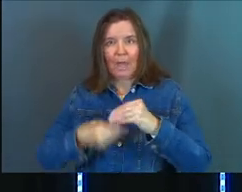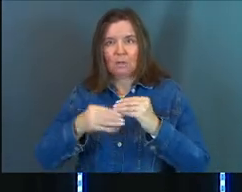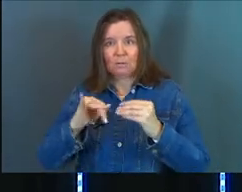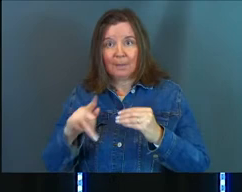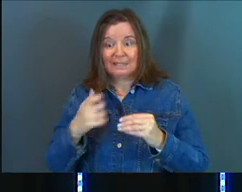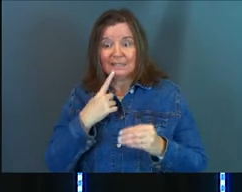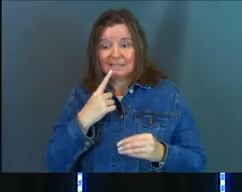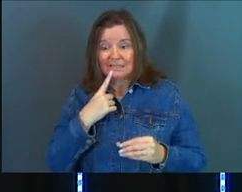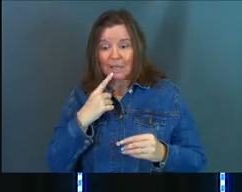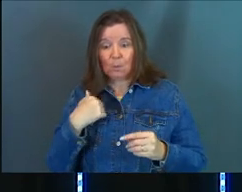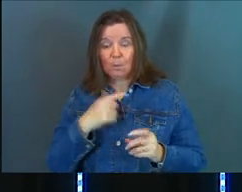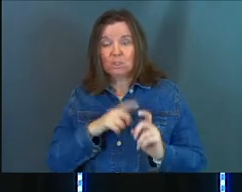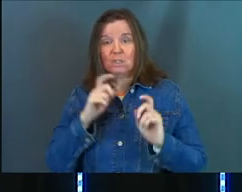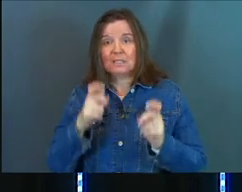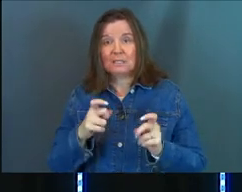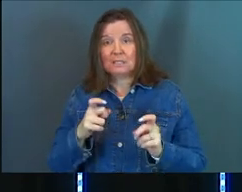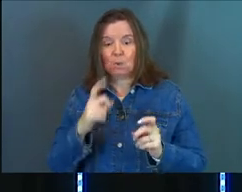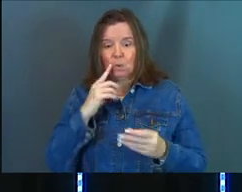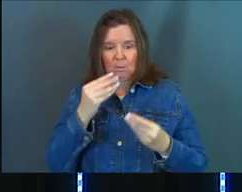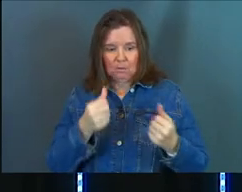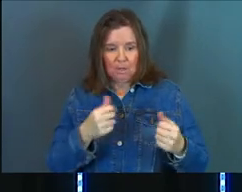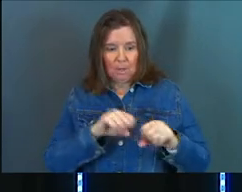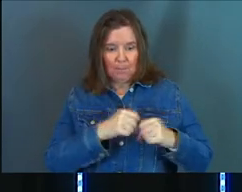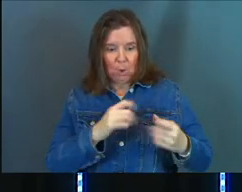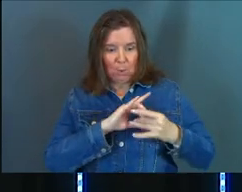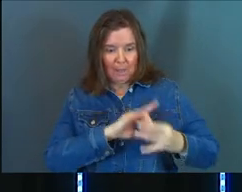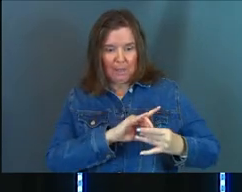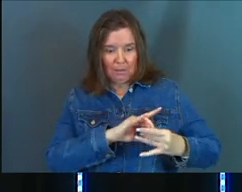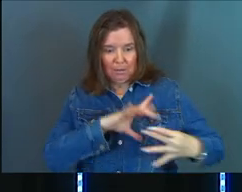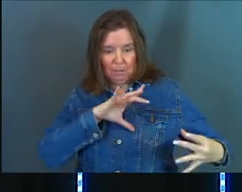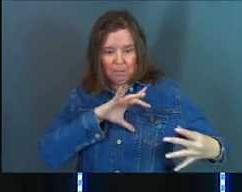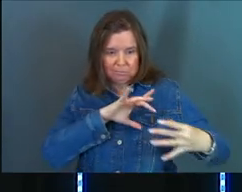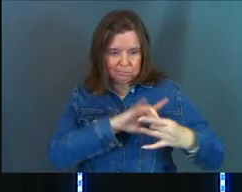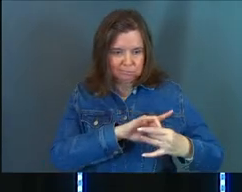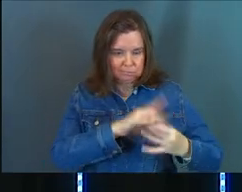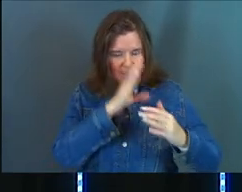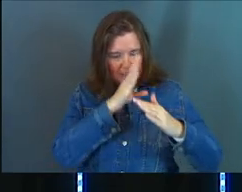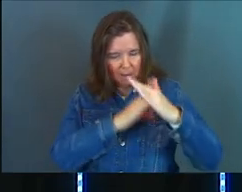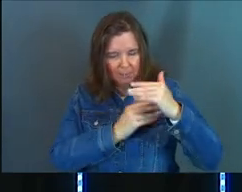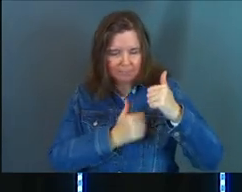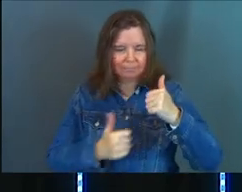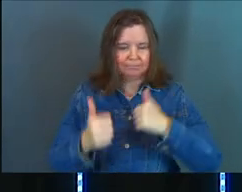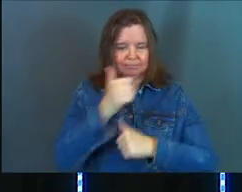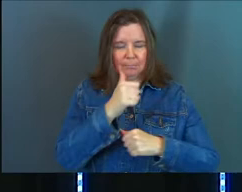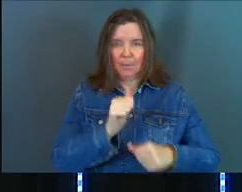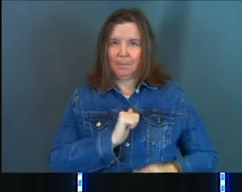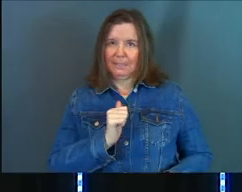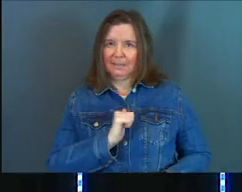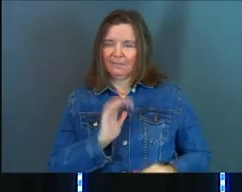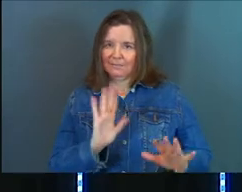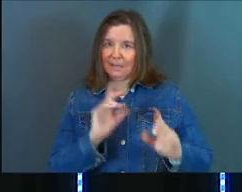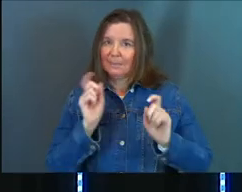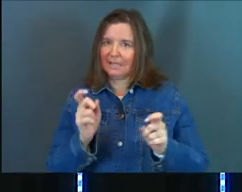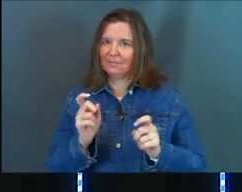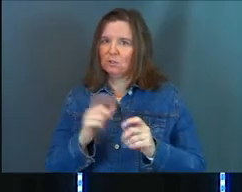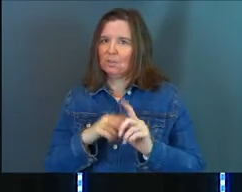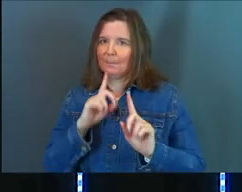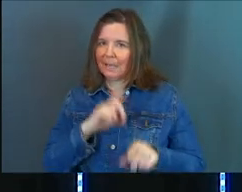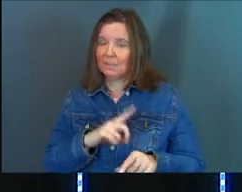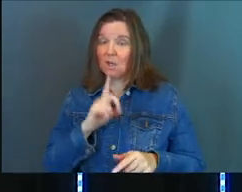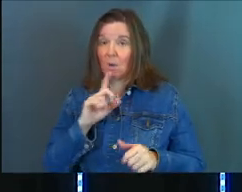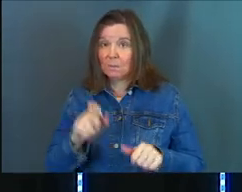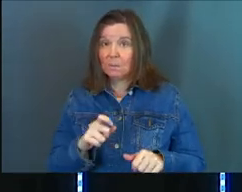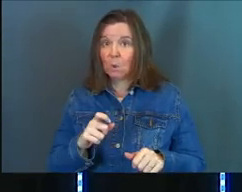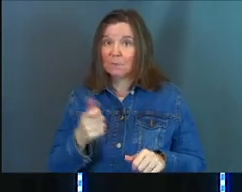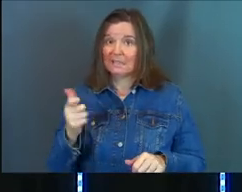mile? Doesn't it say that we should reconcile broken relationships and humbly put others above ourselves? So let me give you some practical answers.